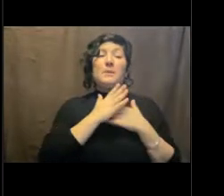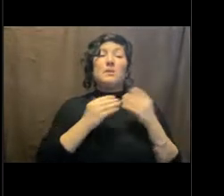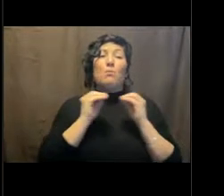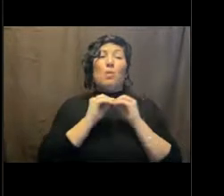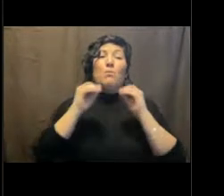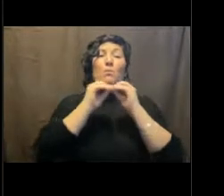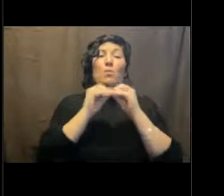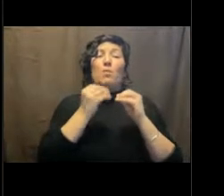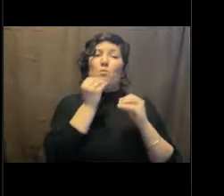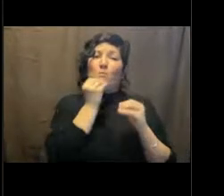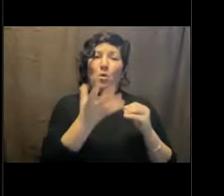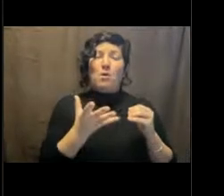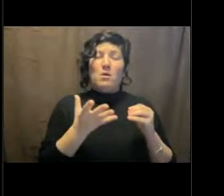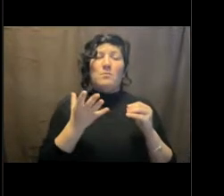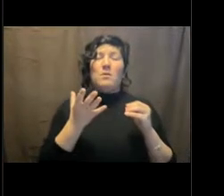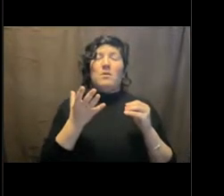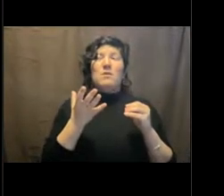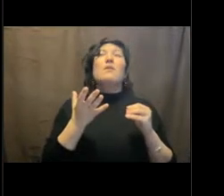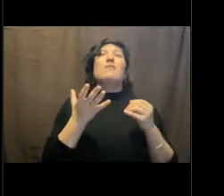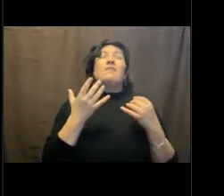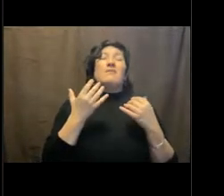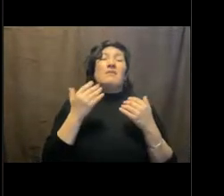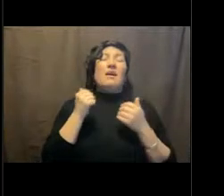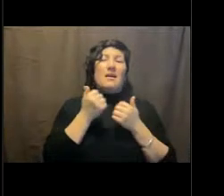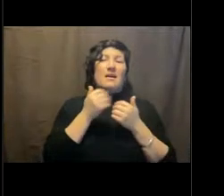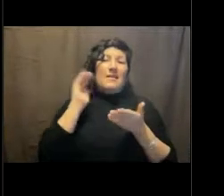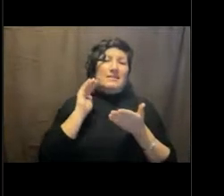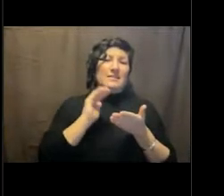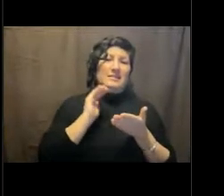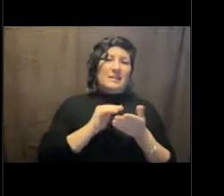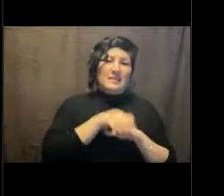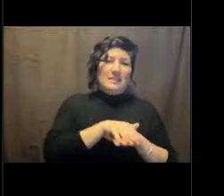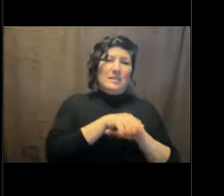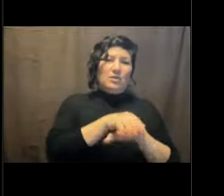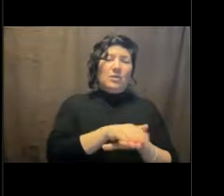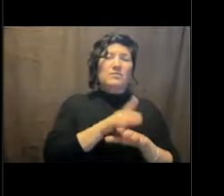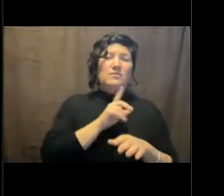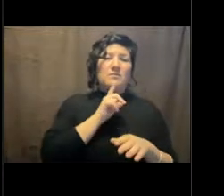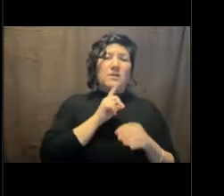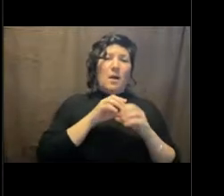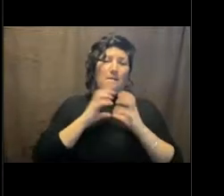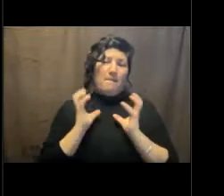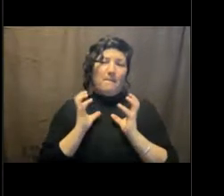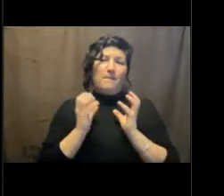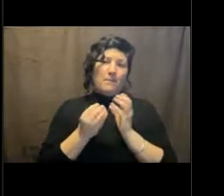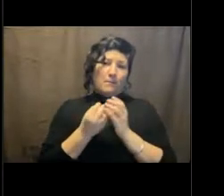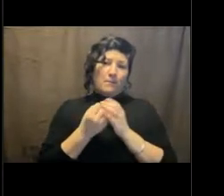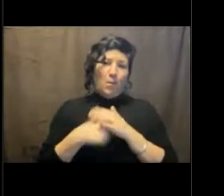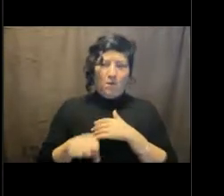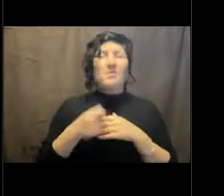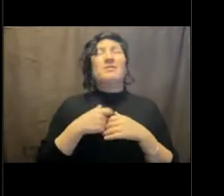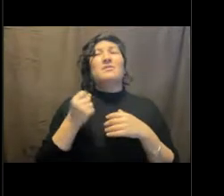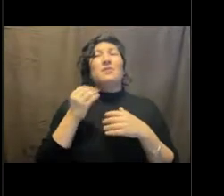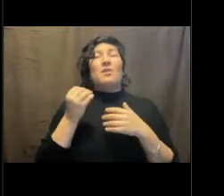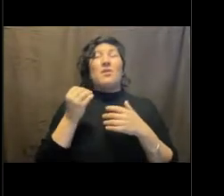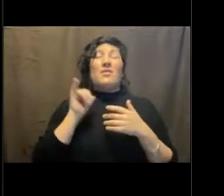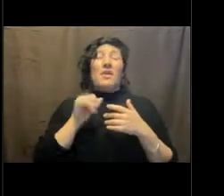and less of those hatchlings actually emerge from nests, which actually could be a larger impact than changes in the male to female